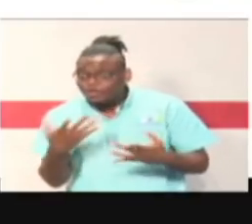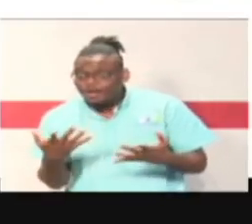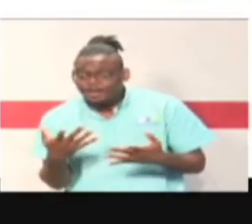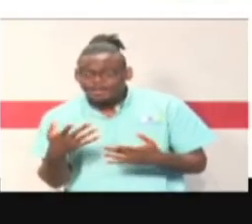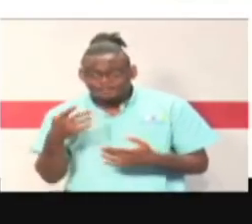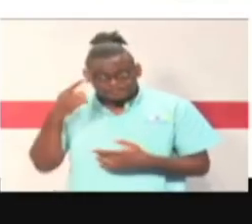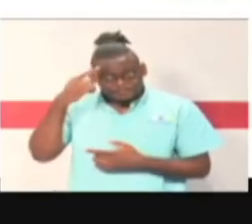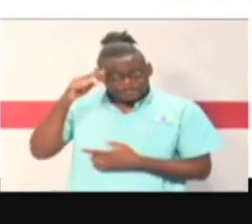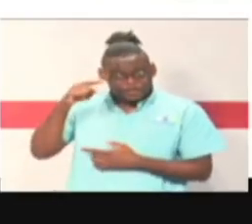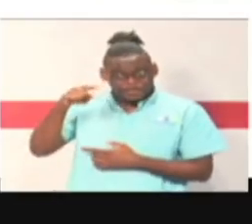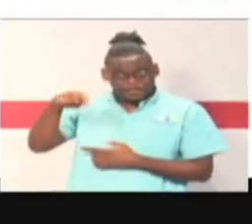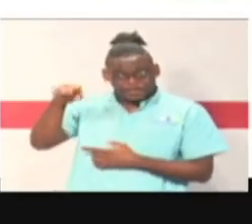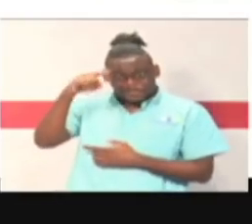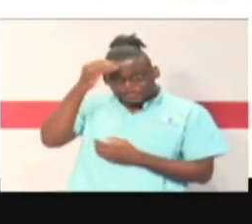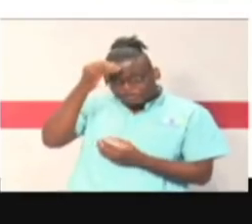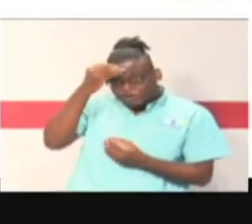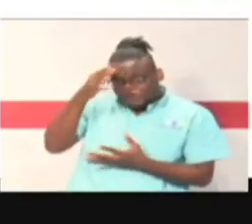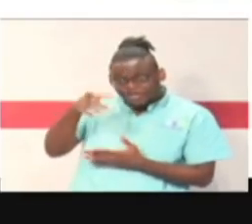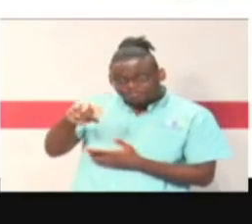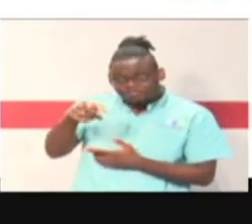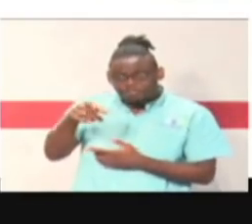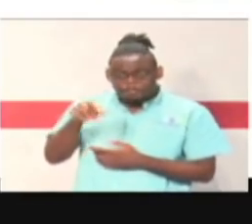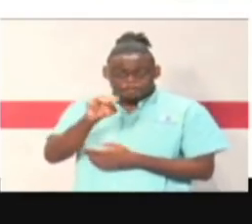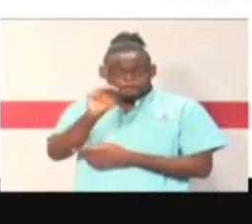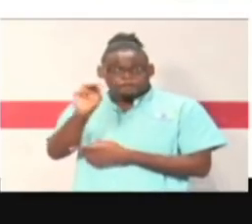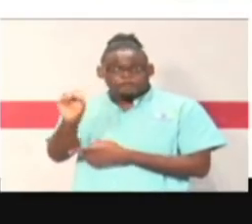now, as of Monday,